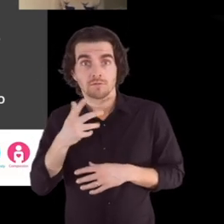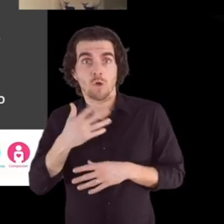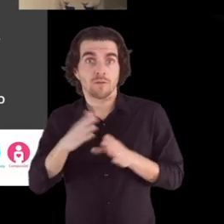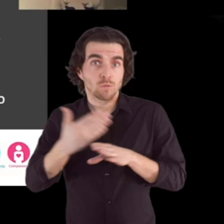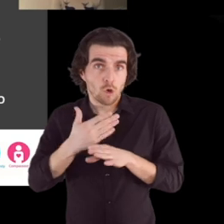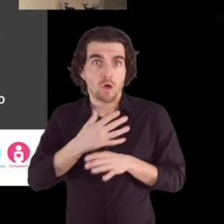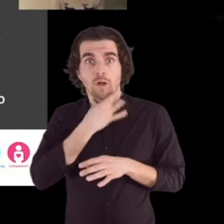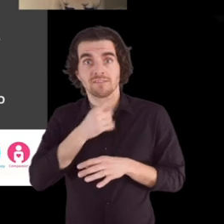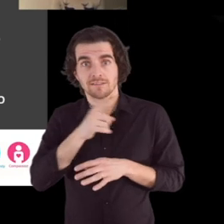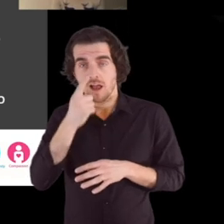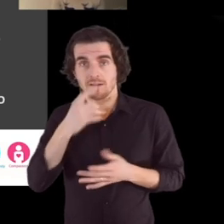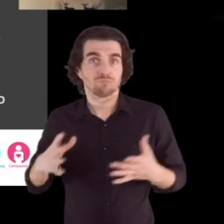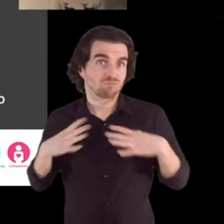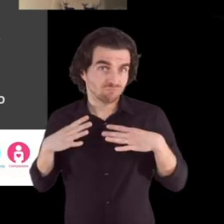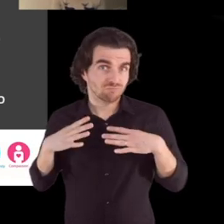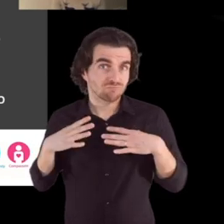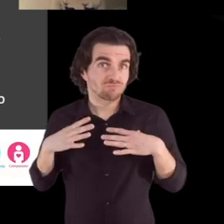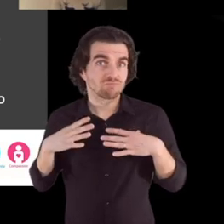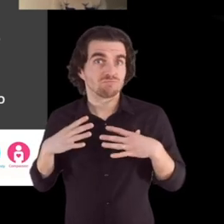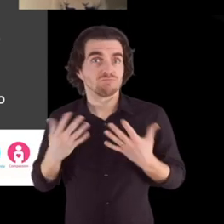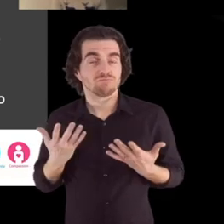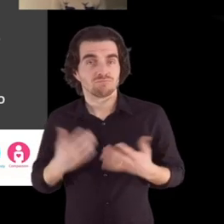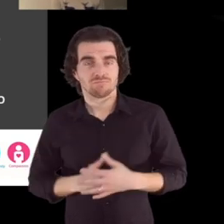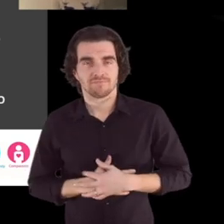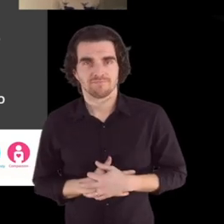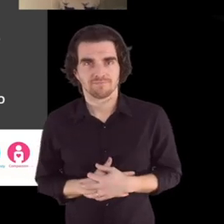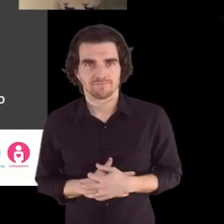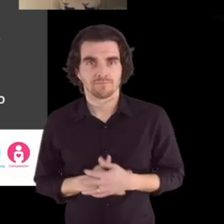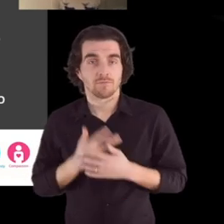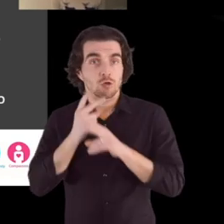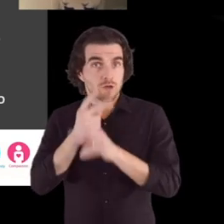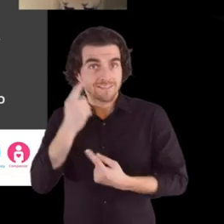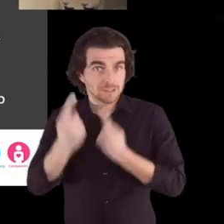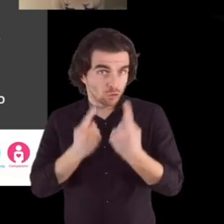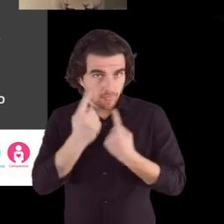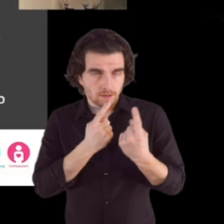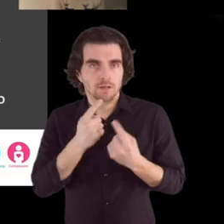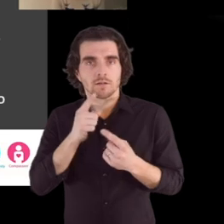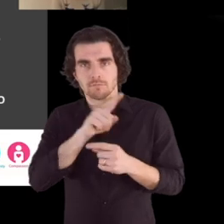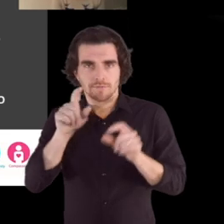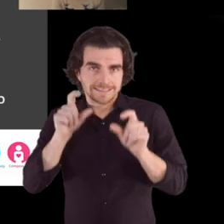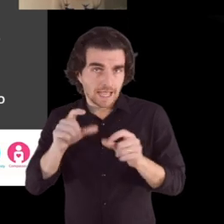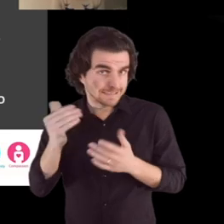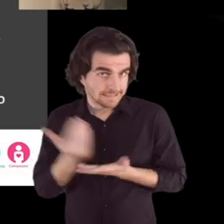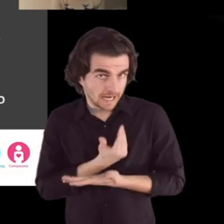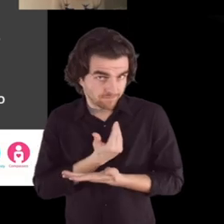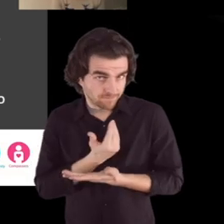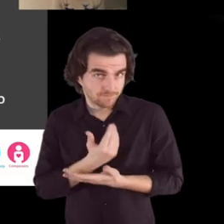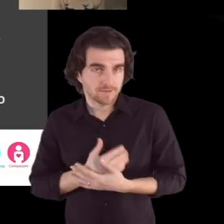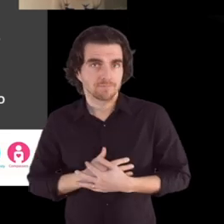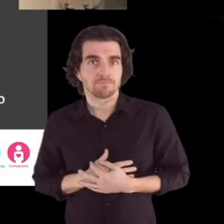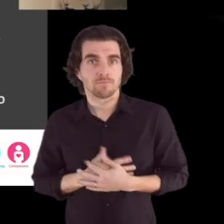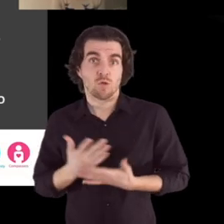holiday time off. If you are going to be off from work, we hope you're able to get some rest time, and do look after each